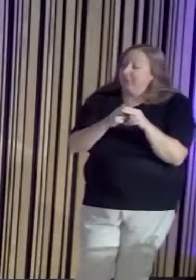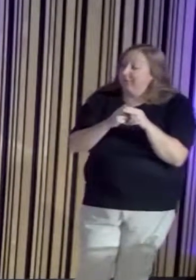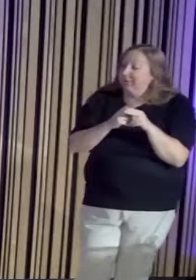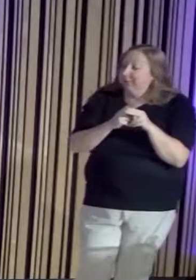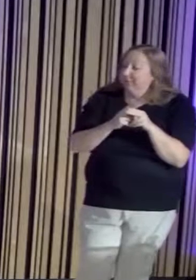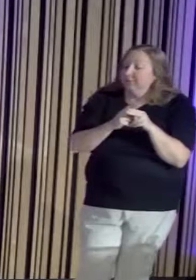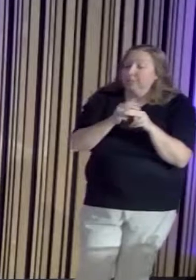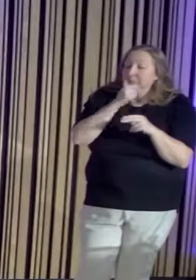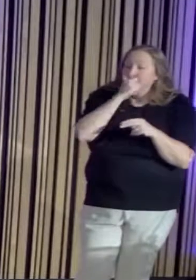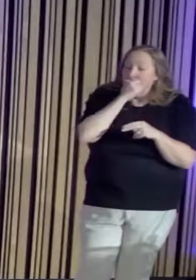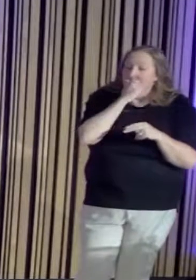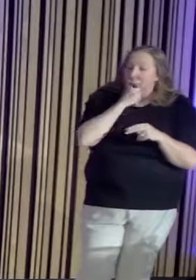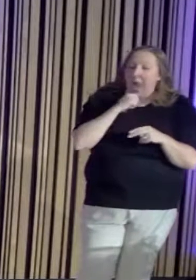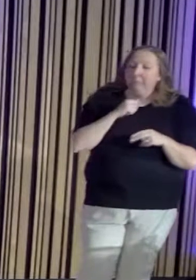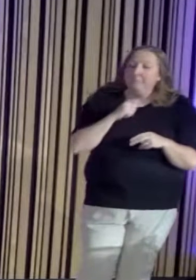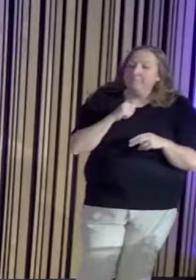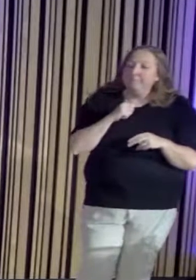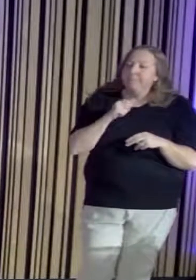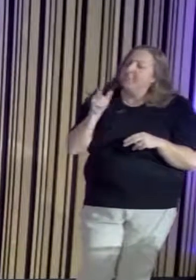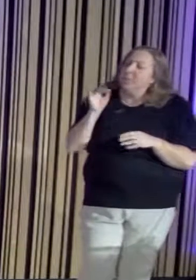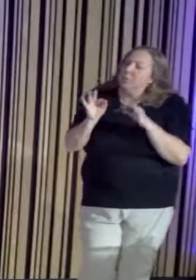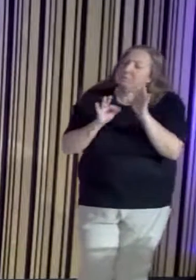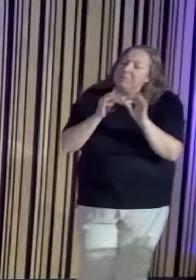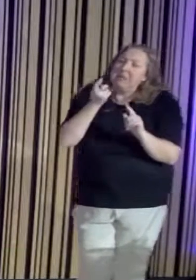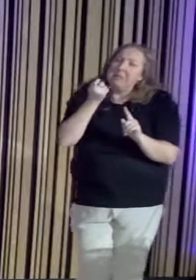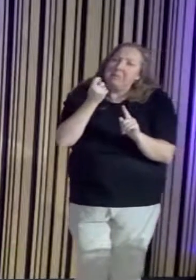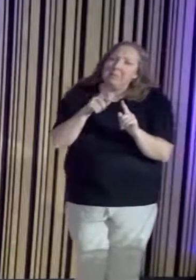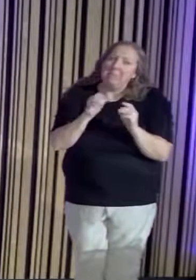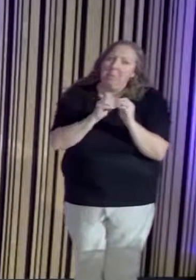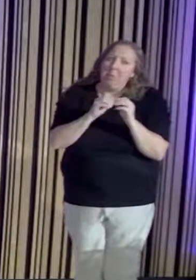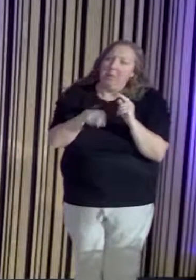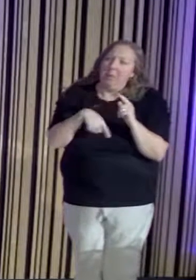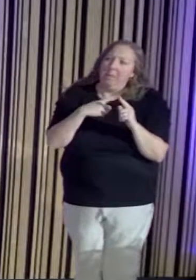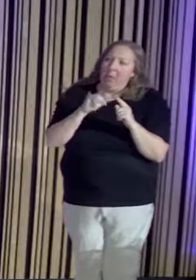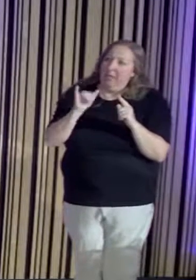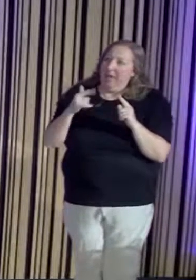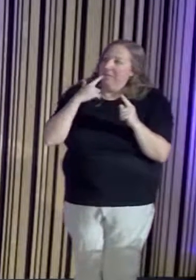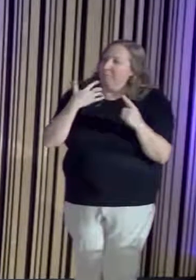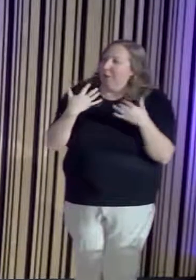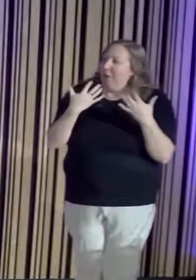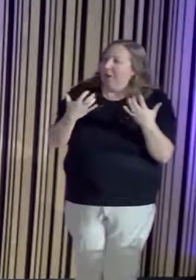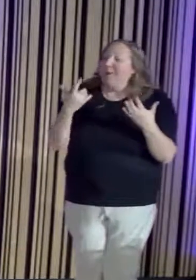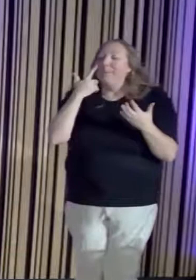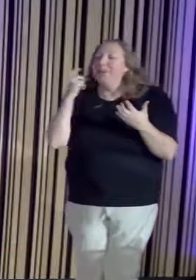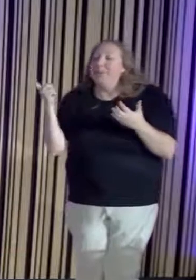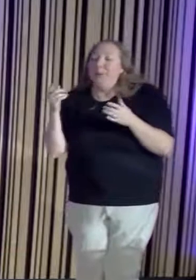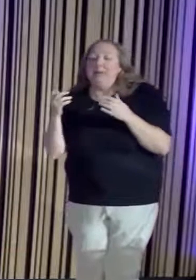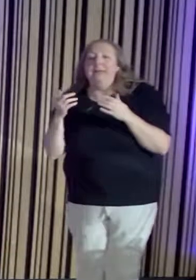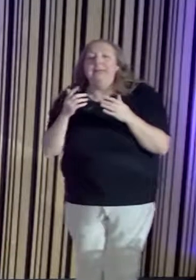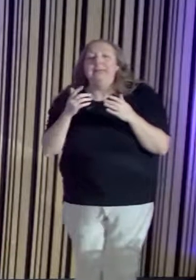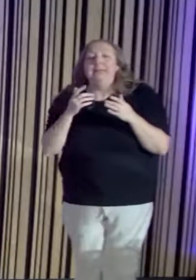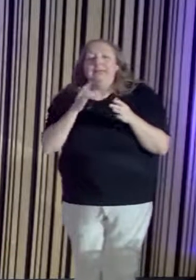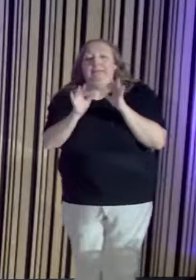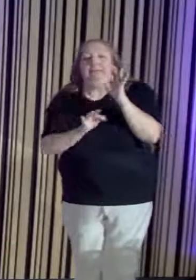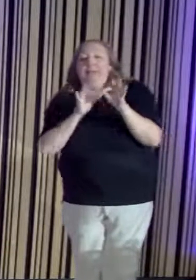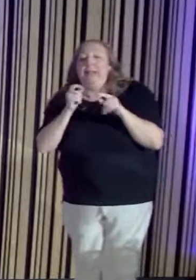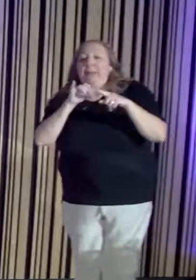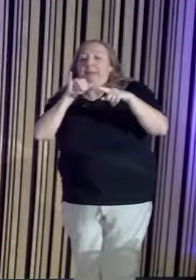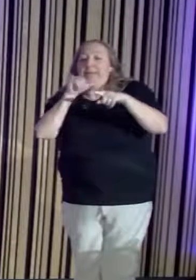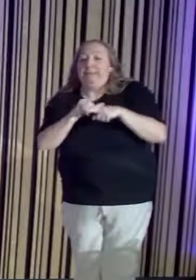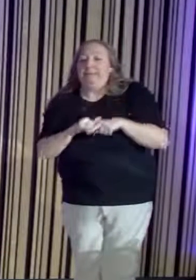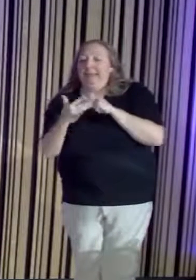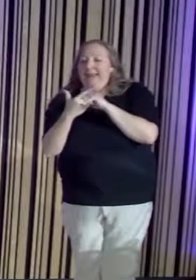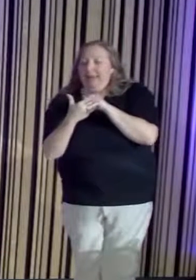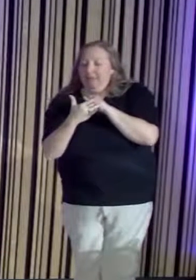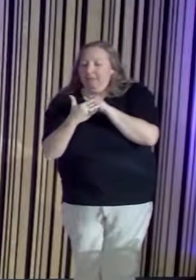Veracruz. Can you say a little bit more about it for the audience? Because it was a bit technical the way you said it. Can you talk a little bit about why